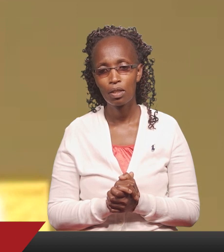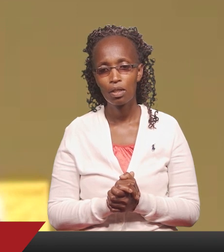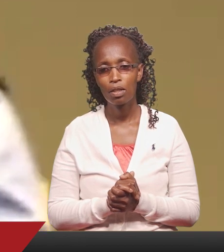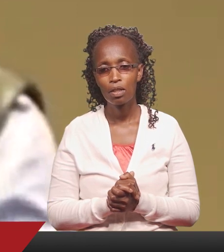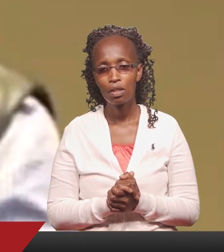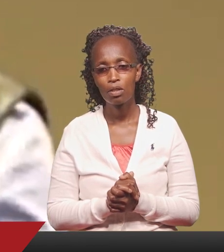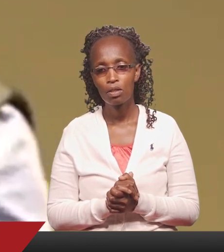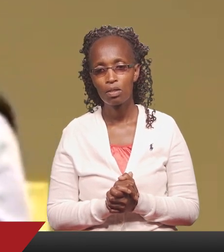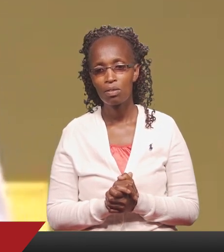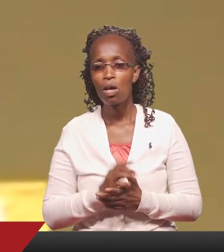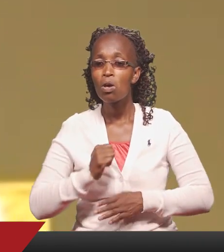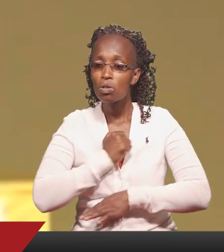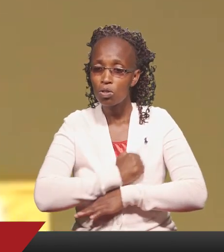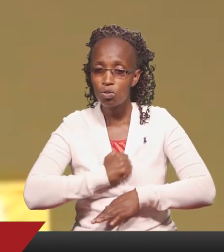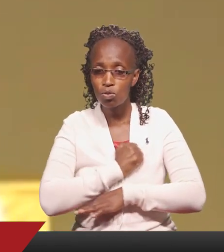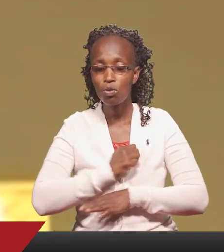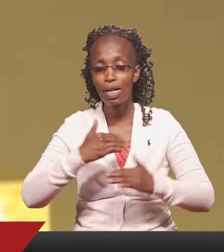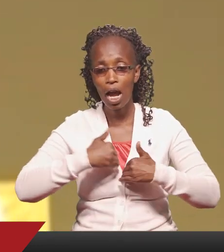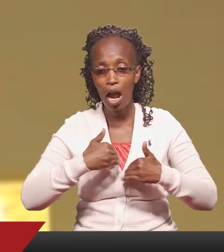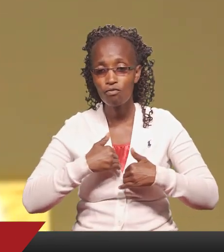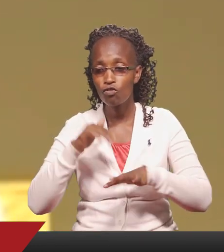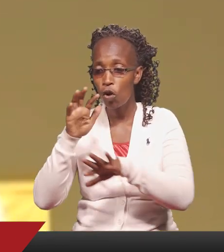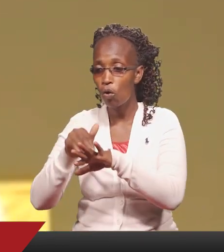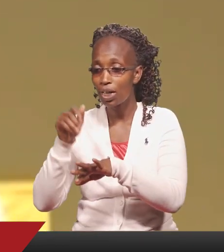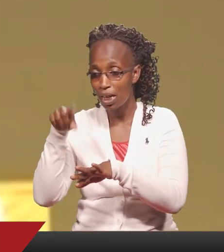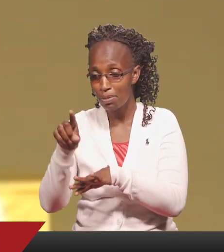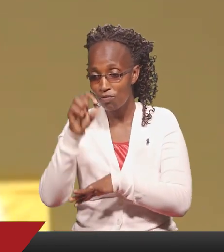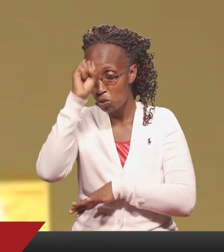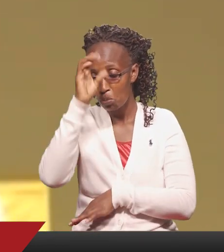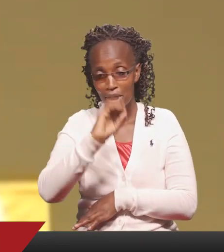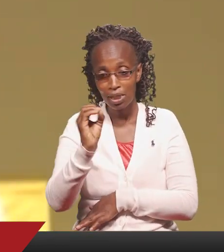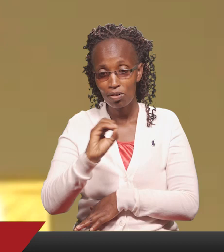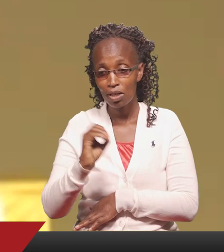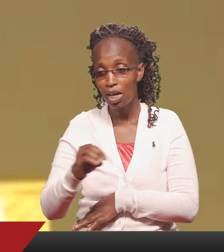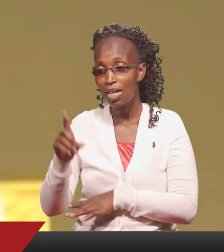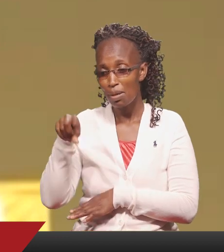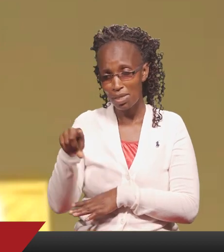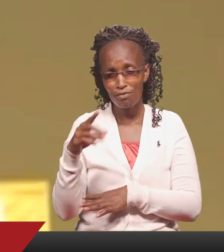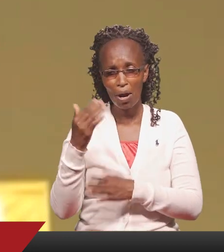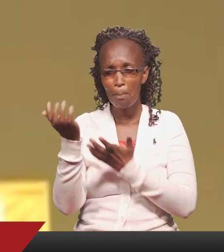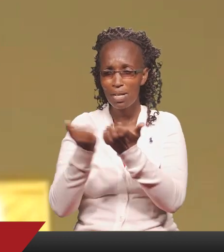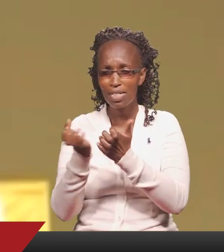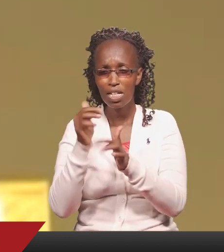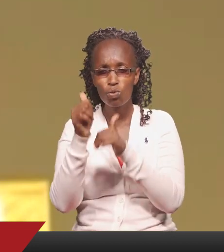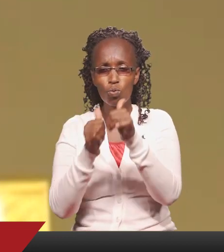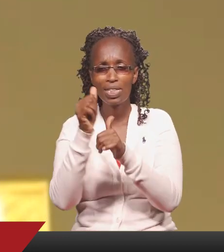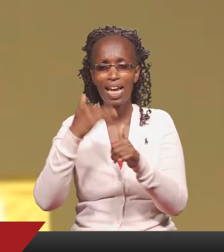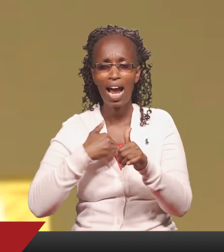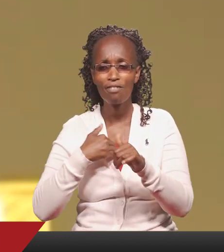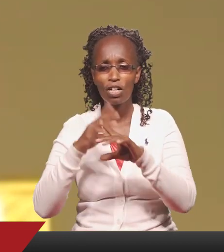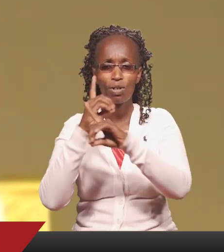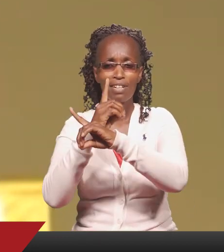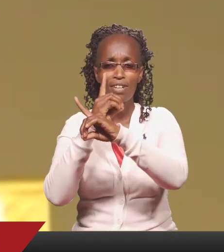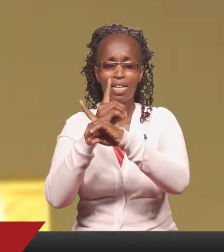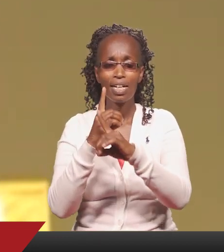Because he is supposed to be representing the lower people. What business does he have